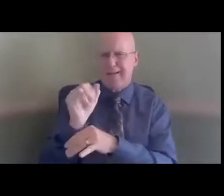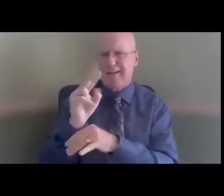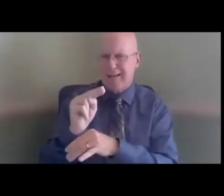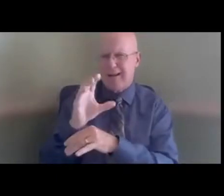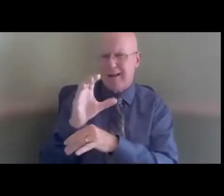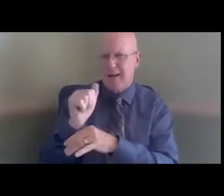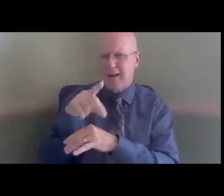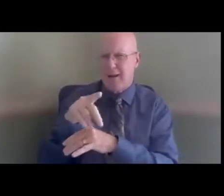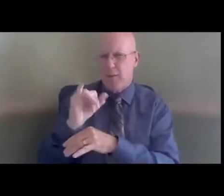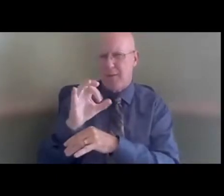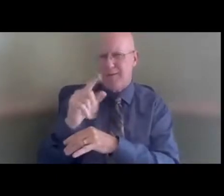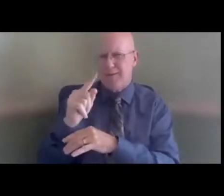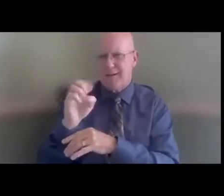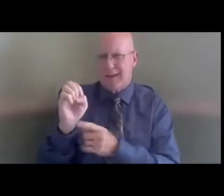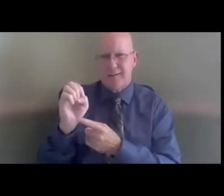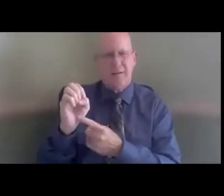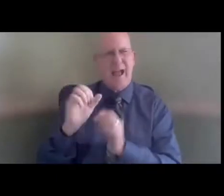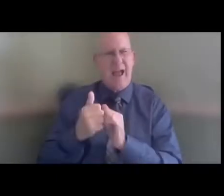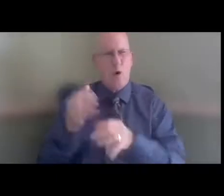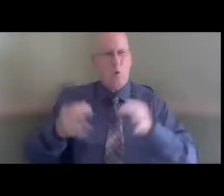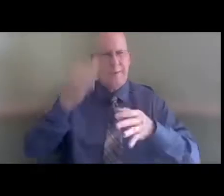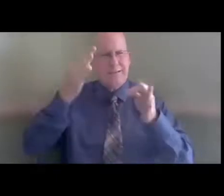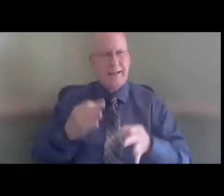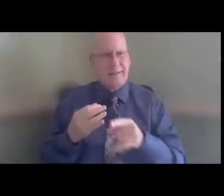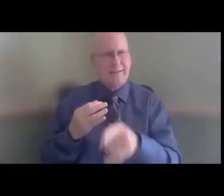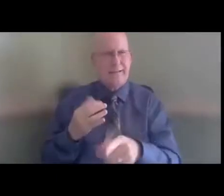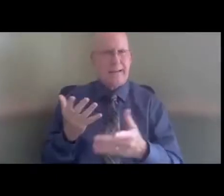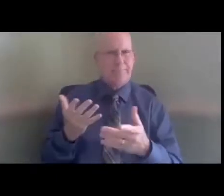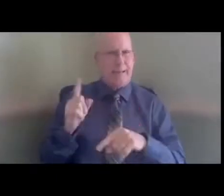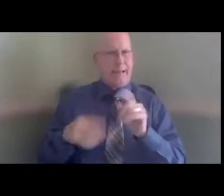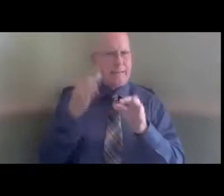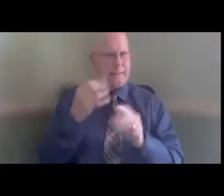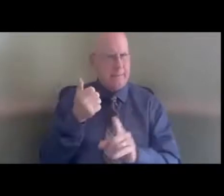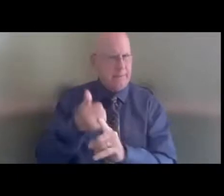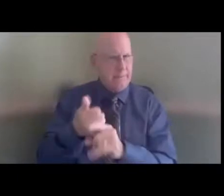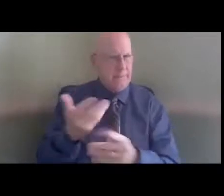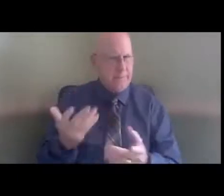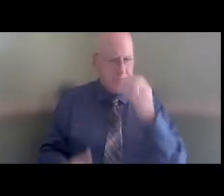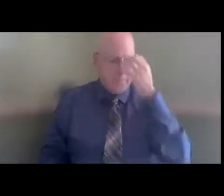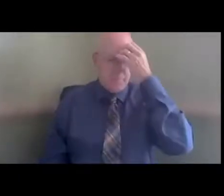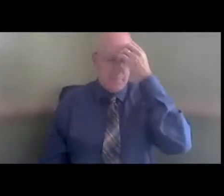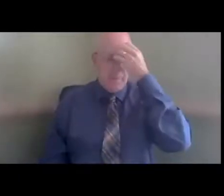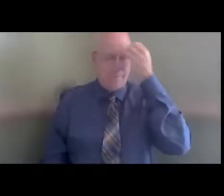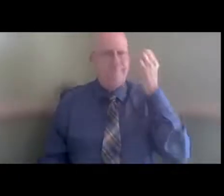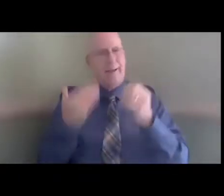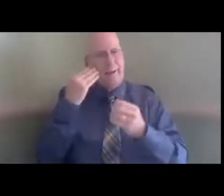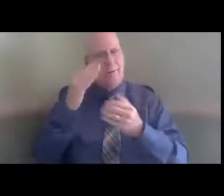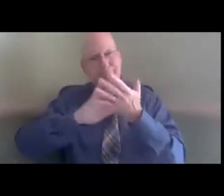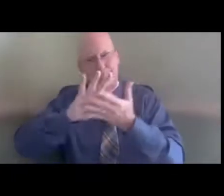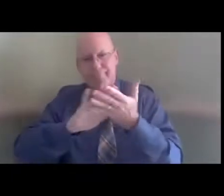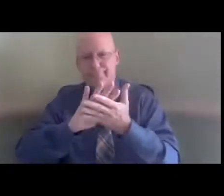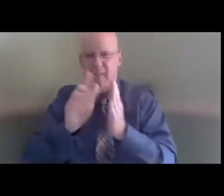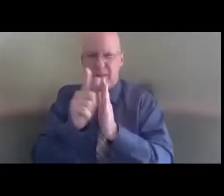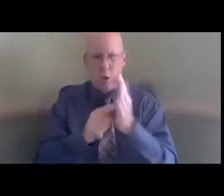the court considered an individual to be incapacitated? Well, I know it's kind of vague the way the statute